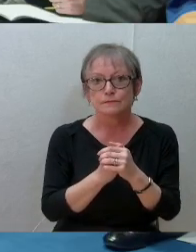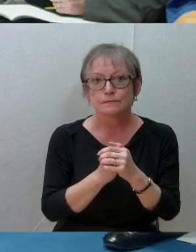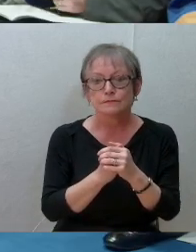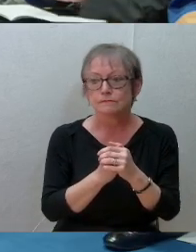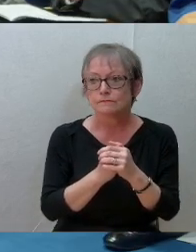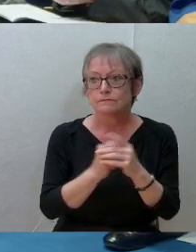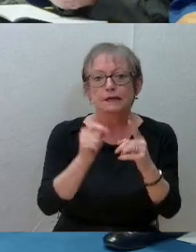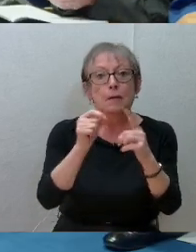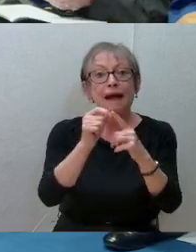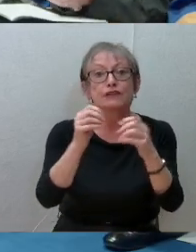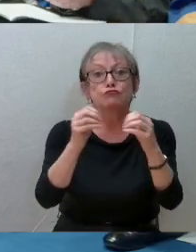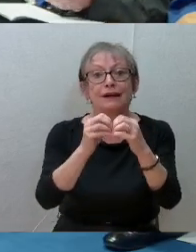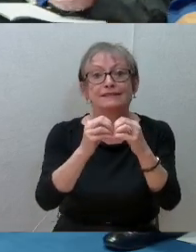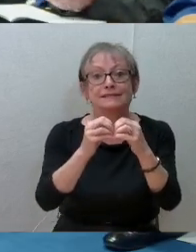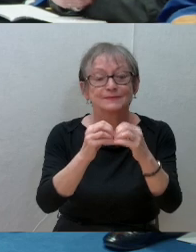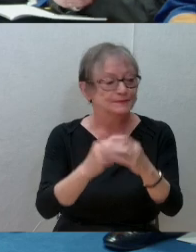Paige Bryson.